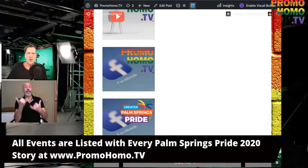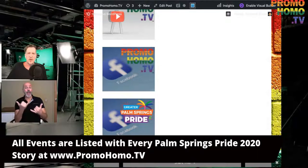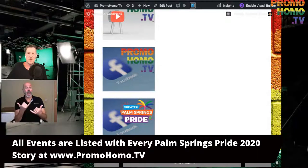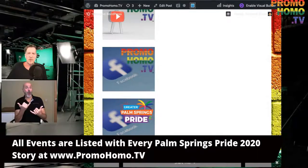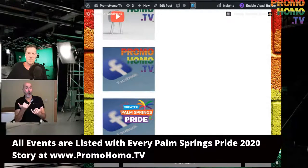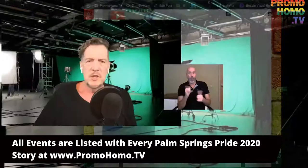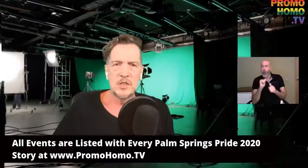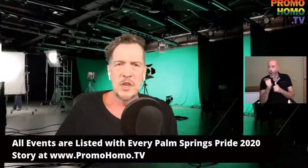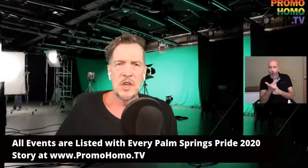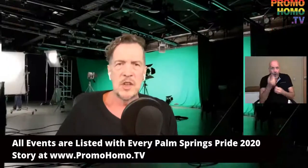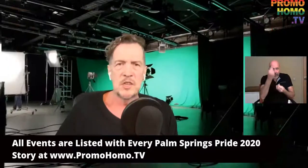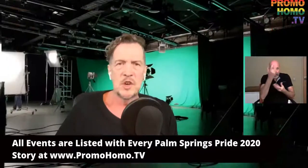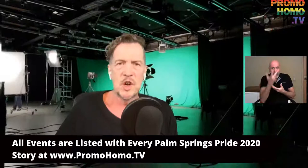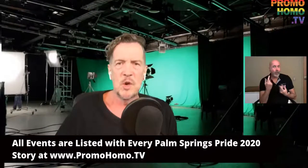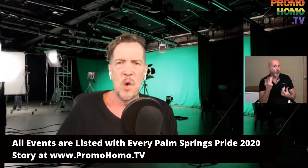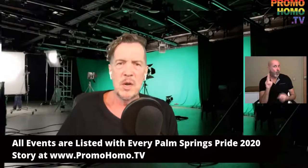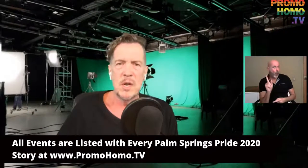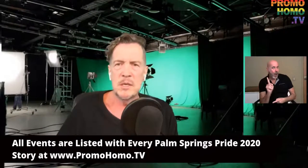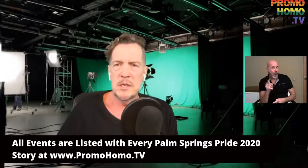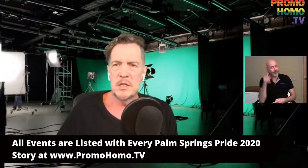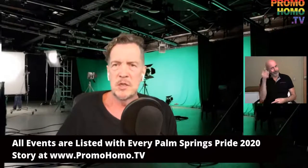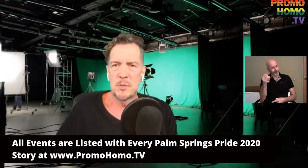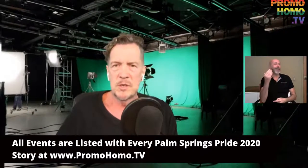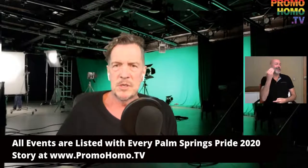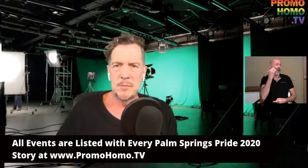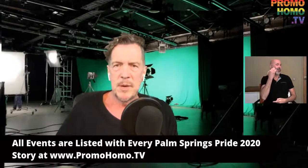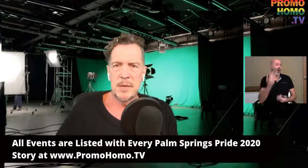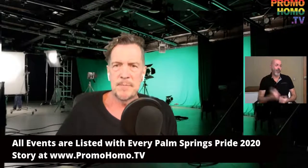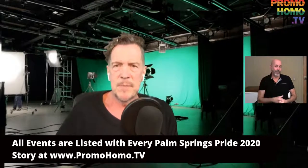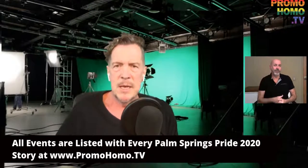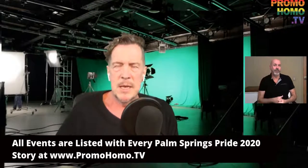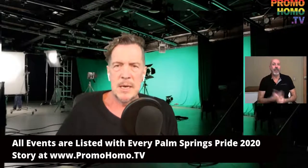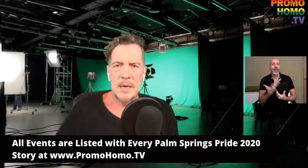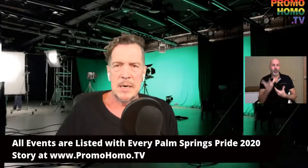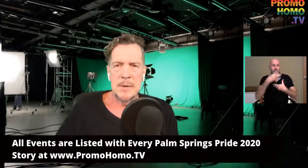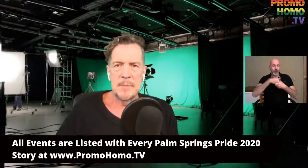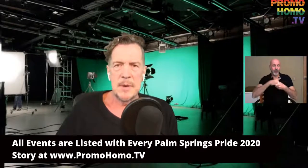for all the information that you're going to want and need to participate.